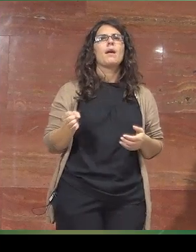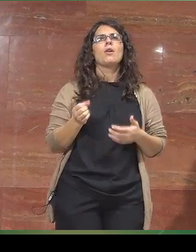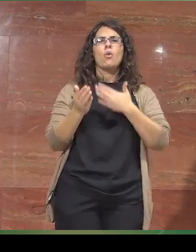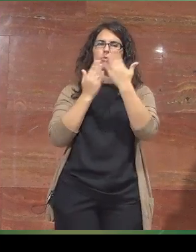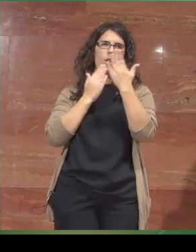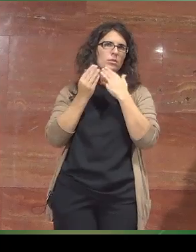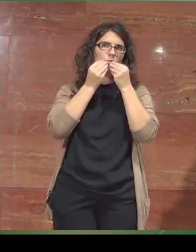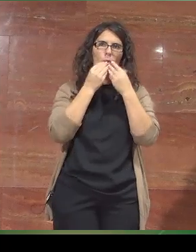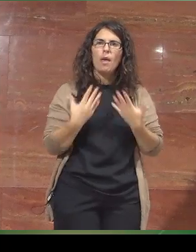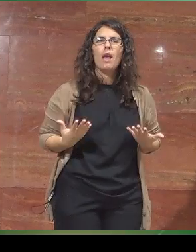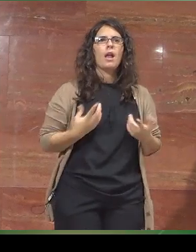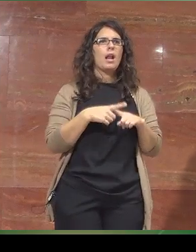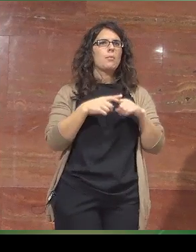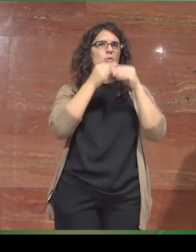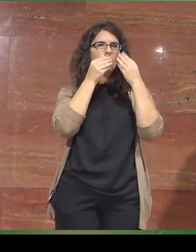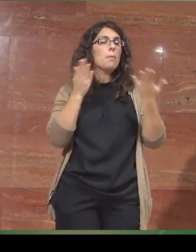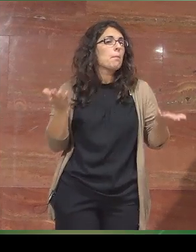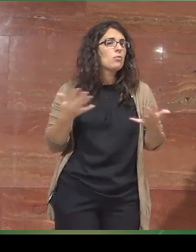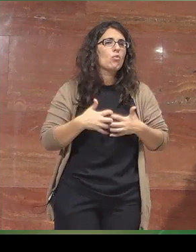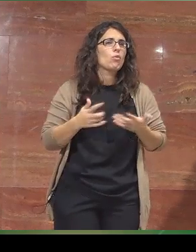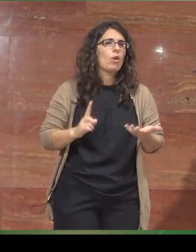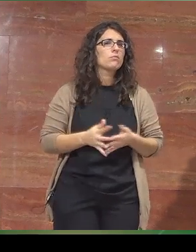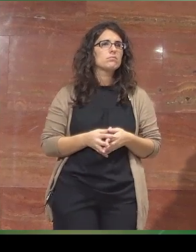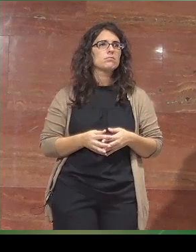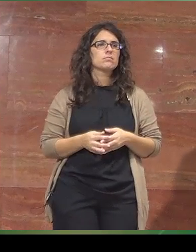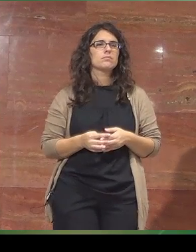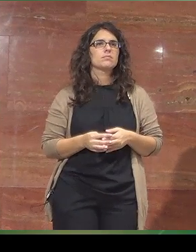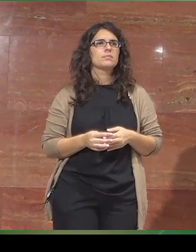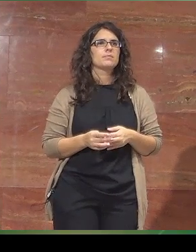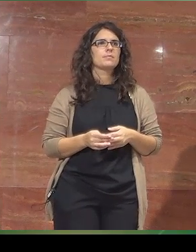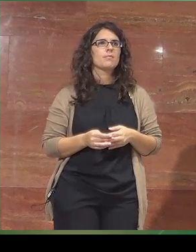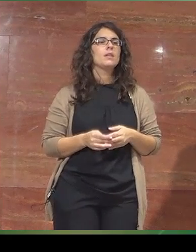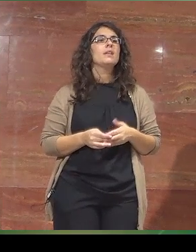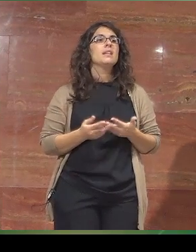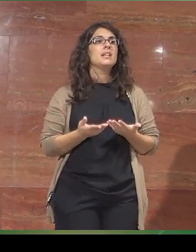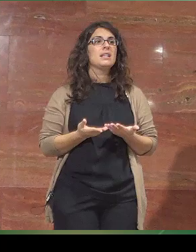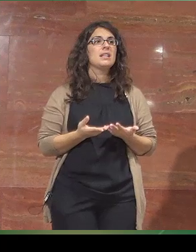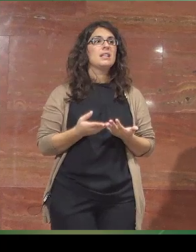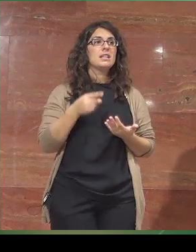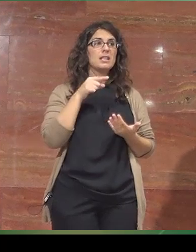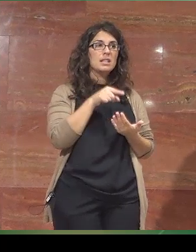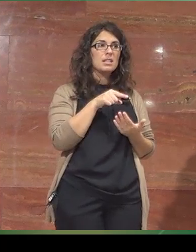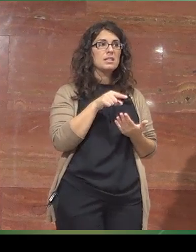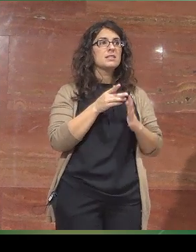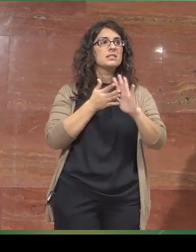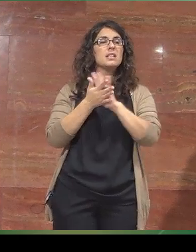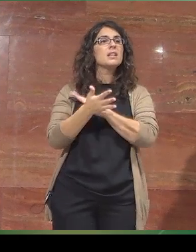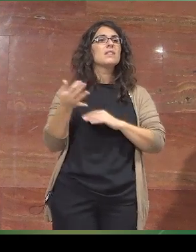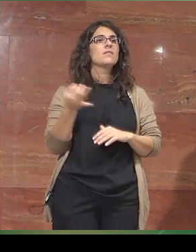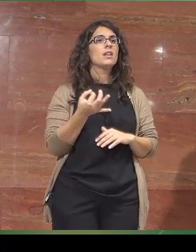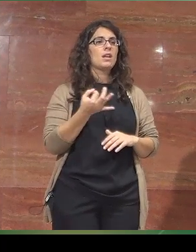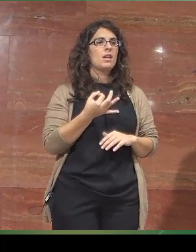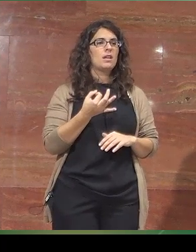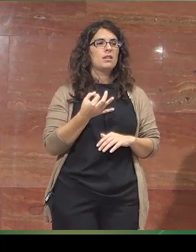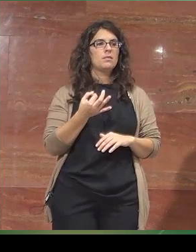don't function. And this mean, and I understand this, you will see some signs in